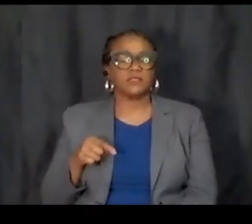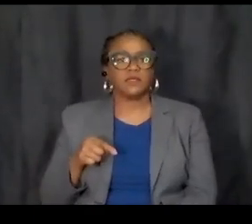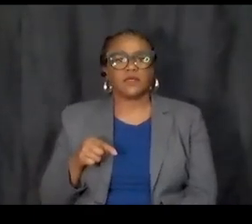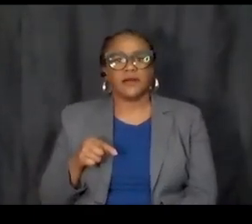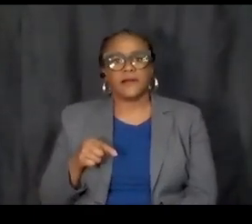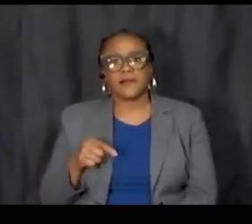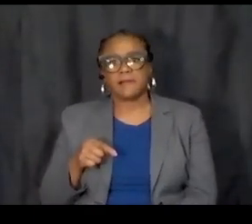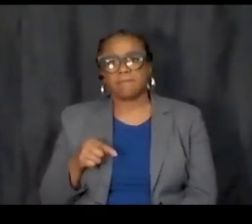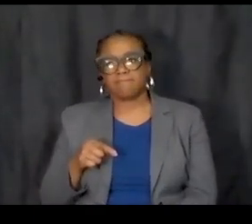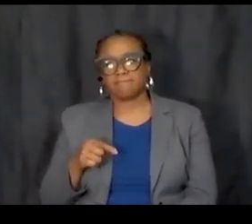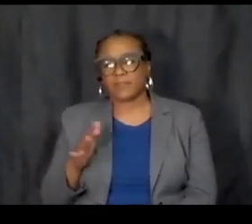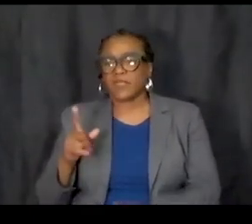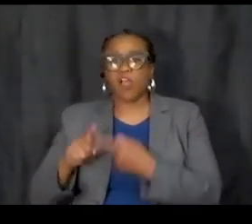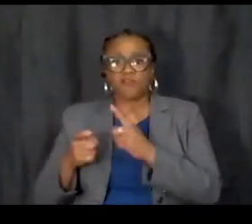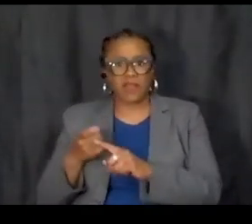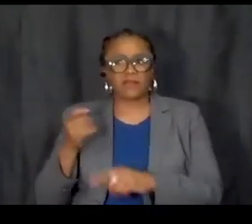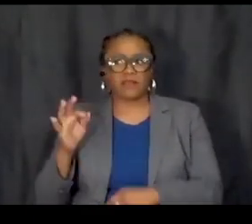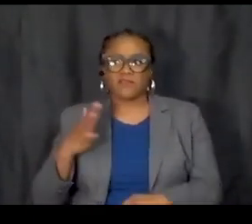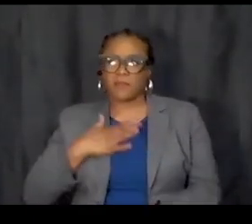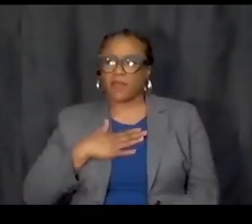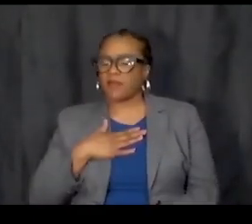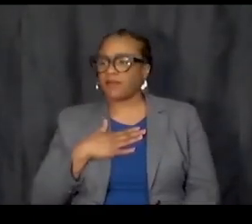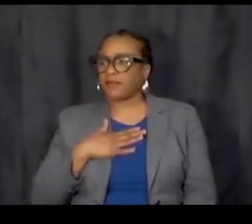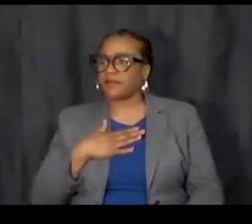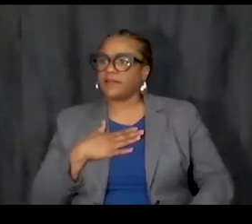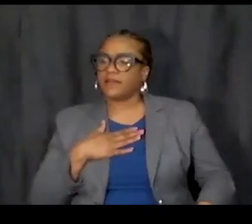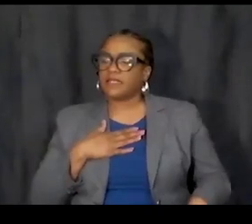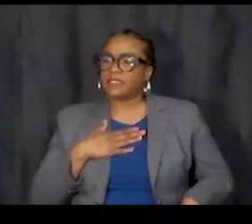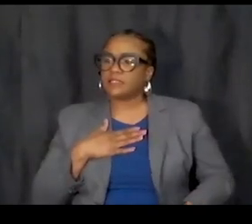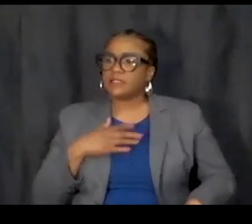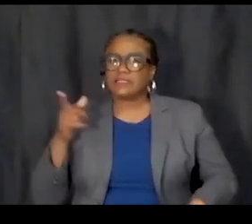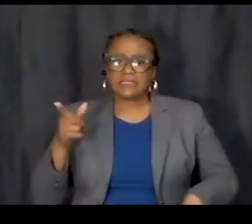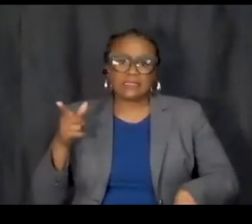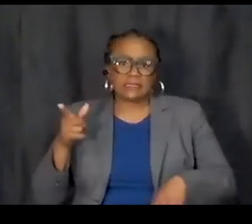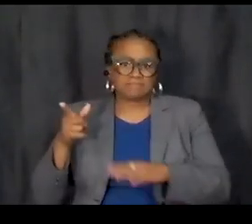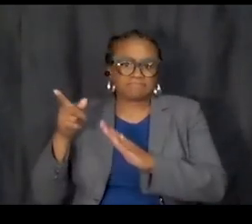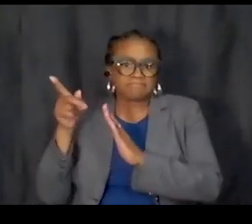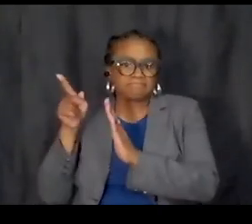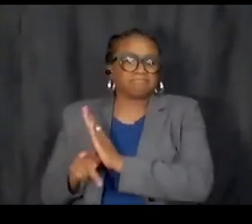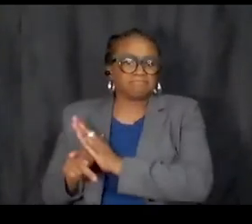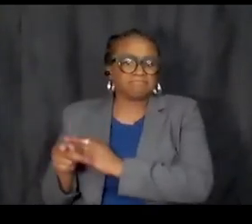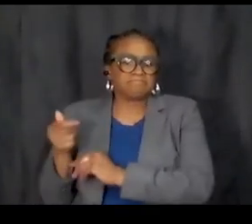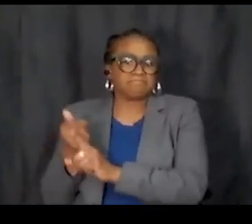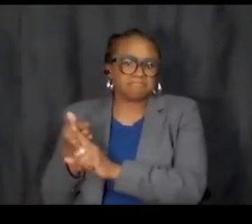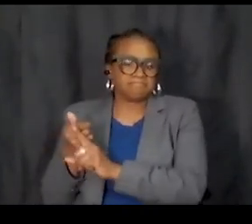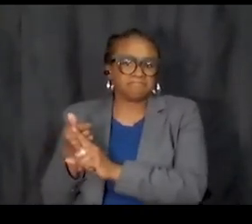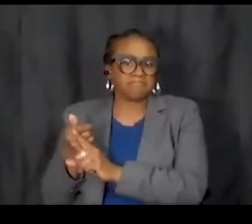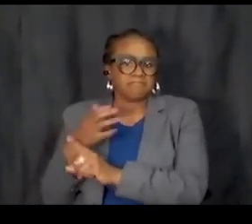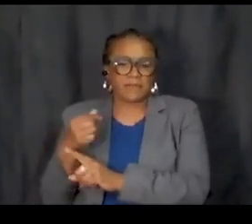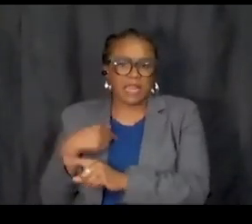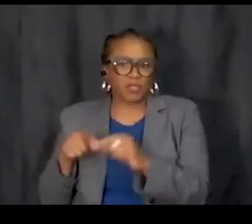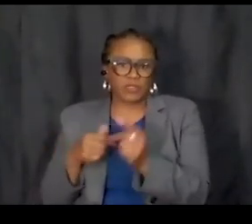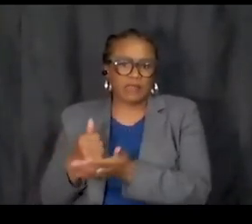a friend of mine took his own life, and I couldn't